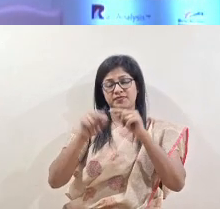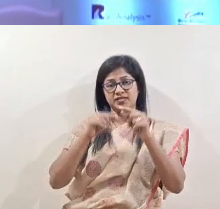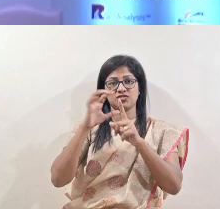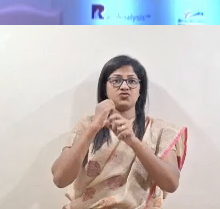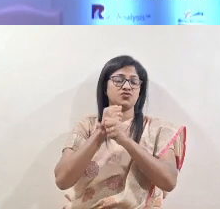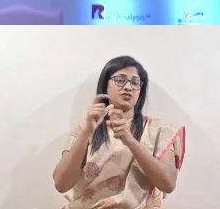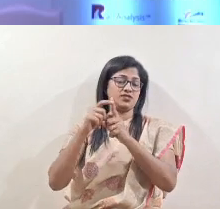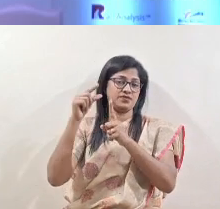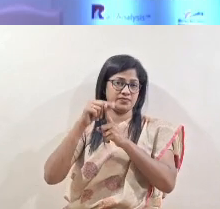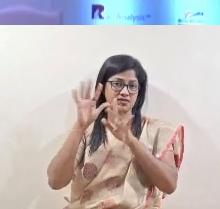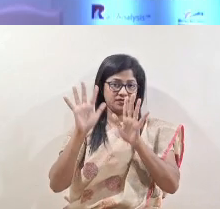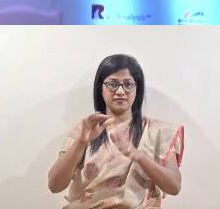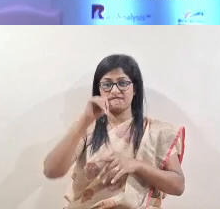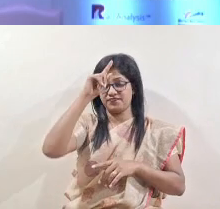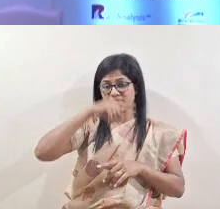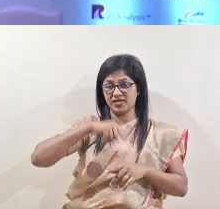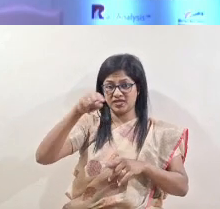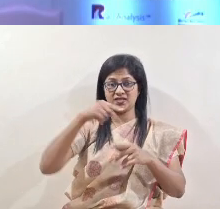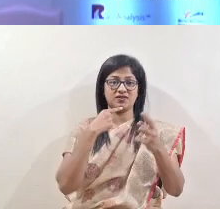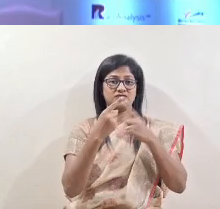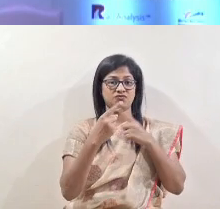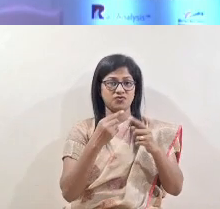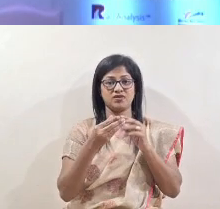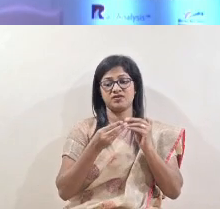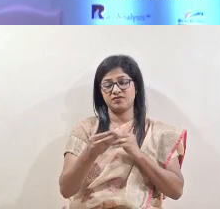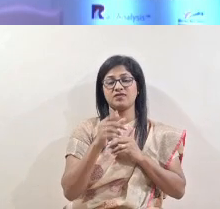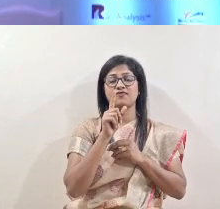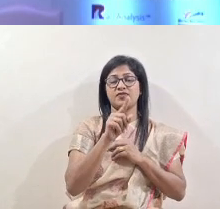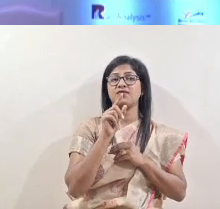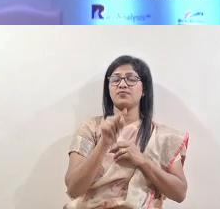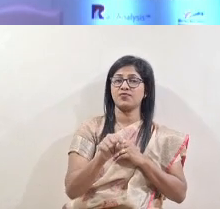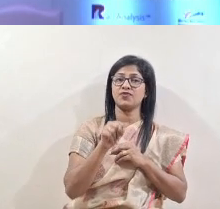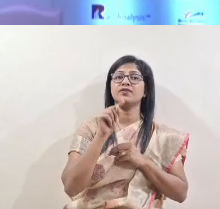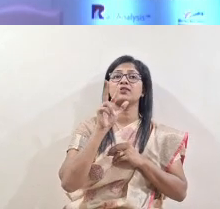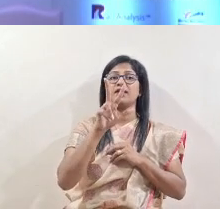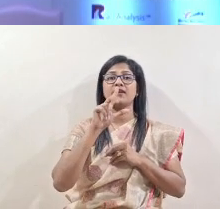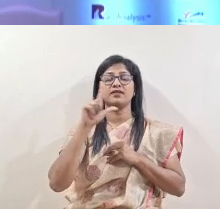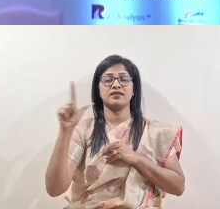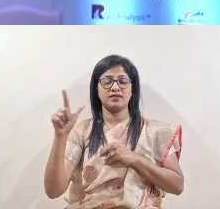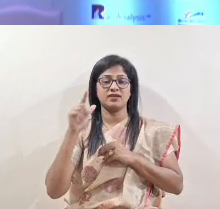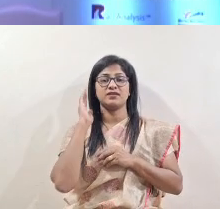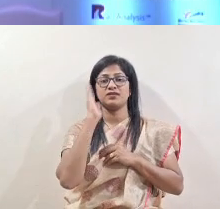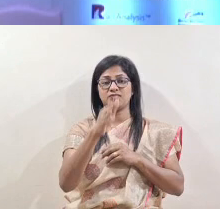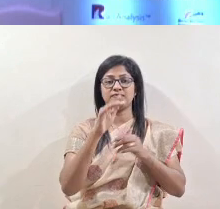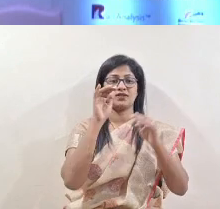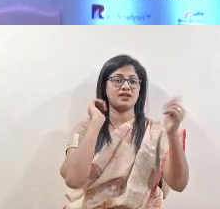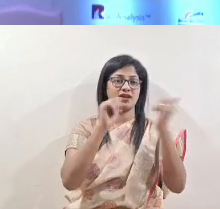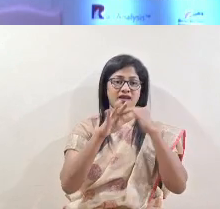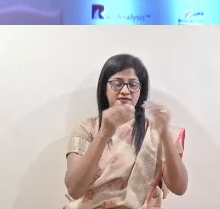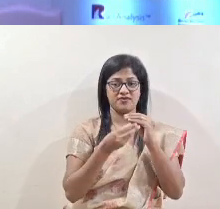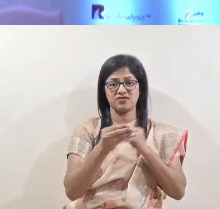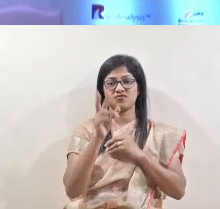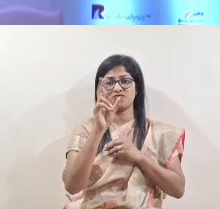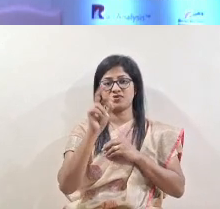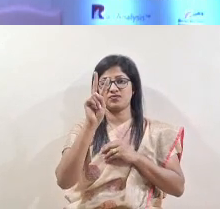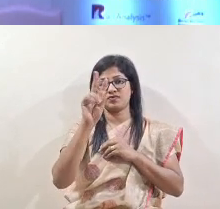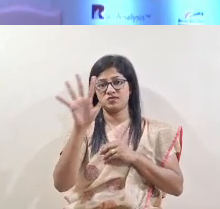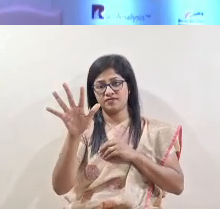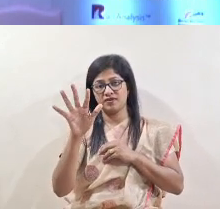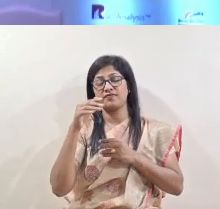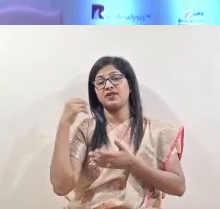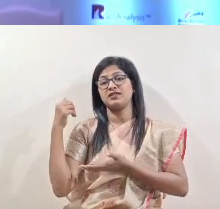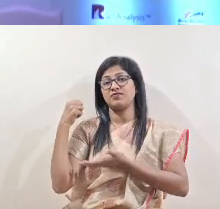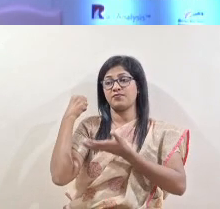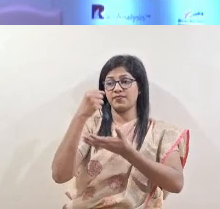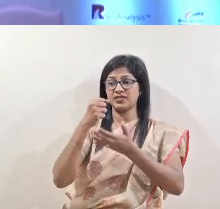so as we all know that we are all set to cross 1.8 lakh kilometers of highways by the year 2025, and we have already increased the